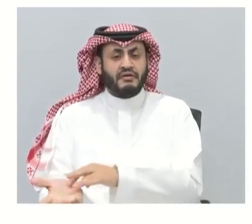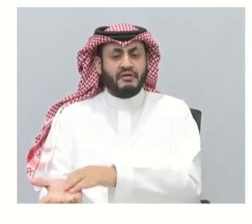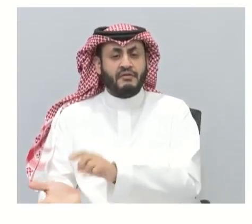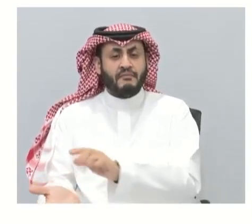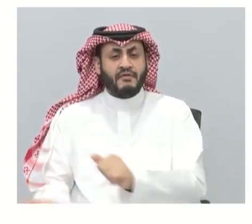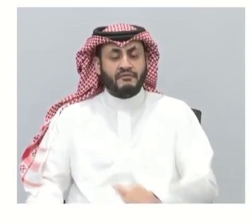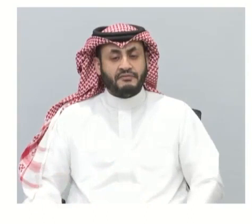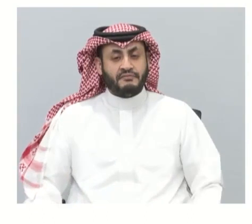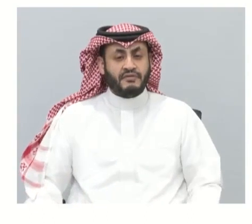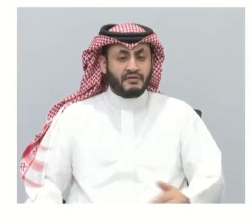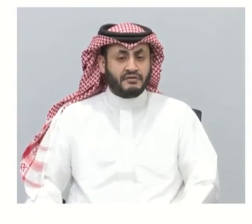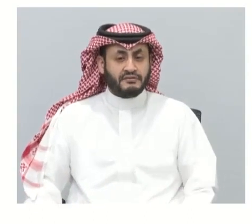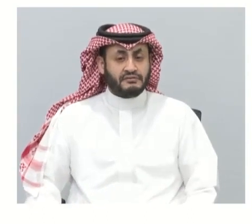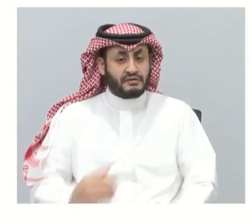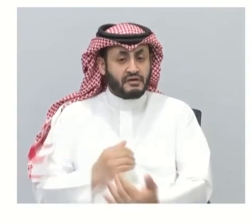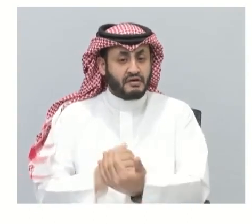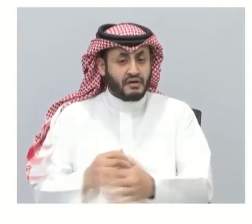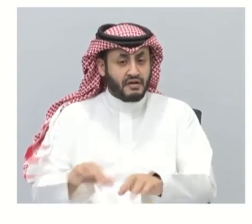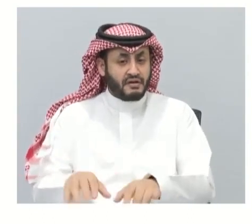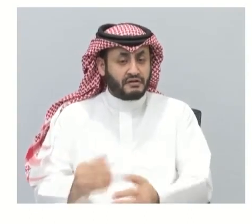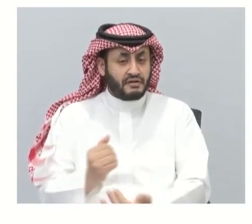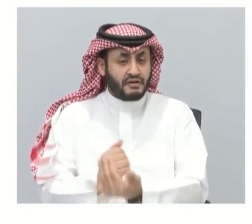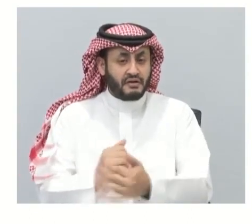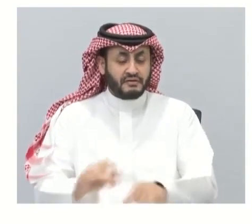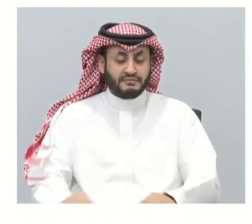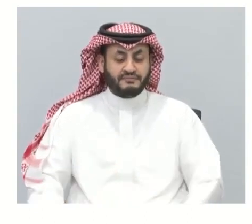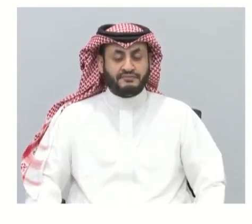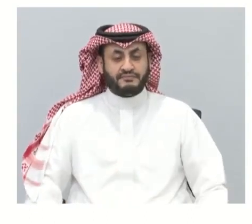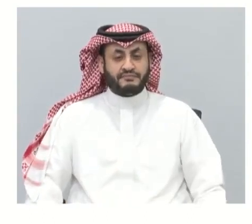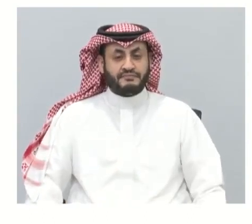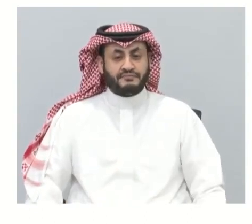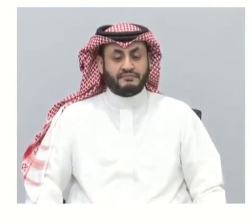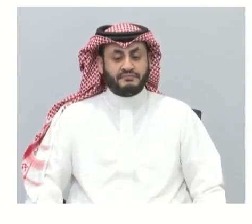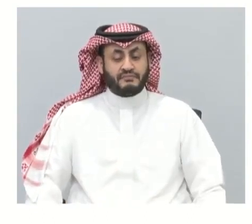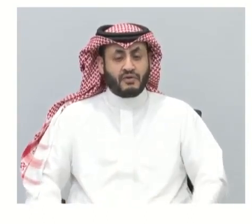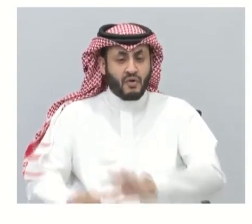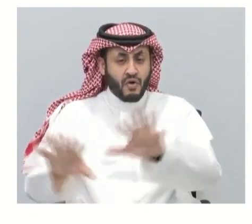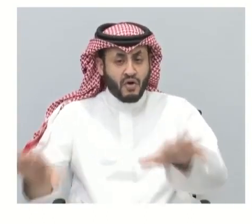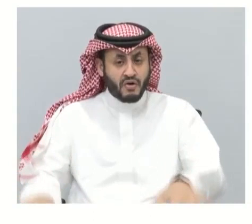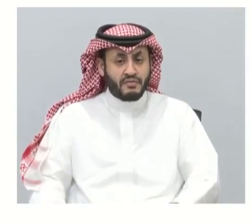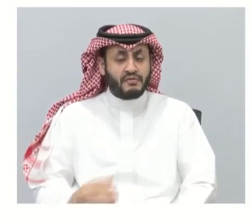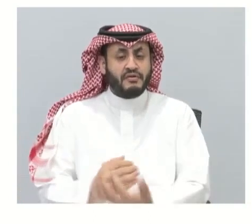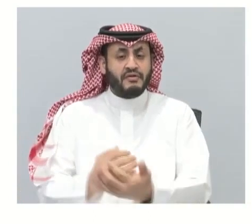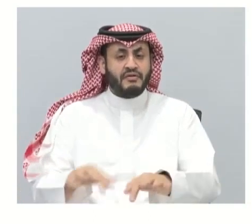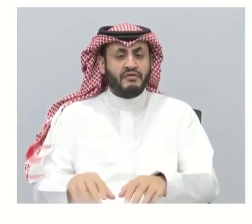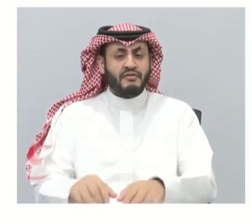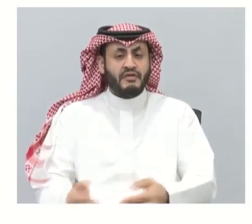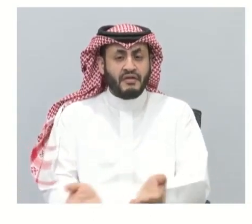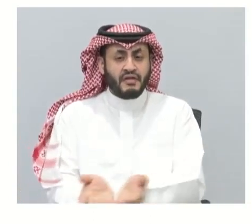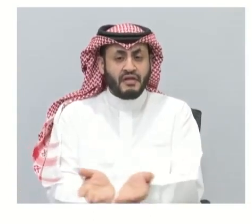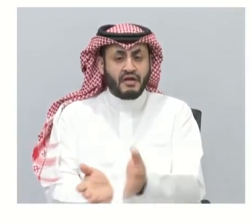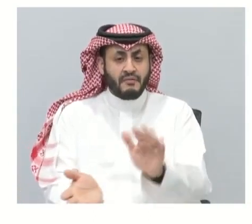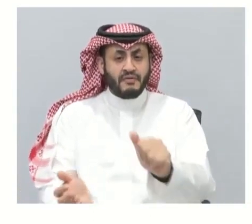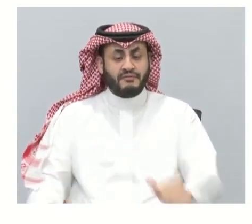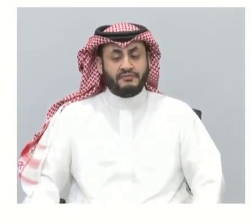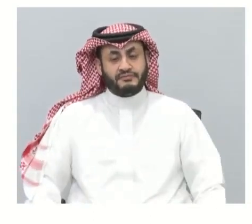about e-learning, the future of e-learning? People are going to be studying online. How about you? What do you think